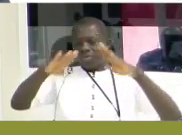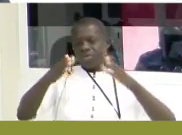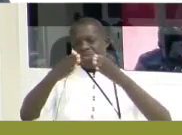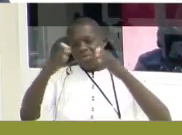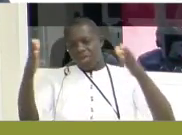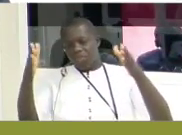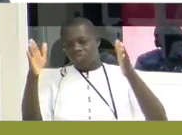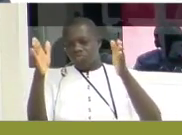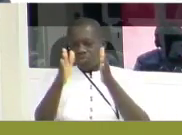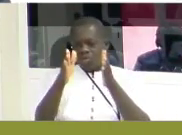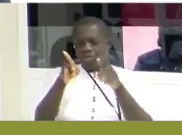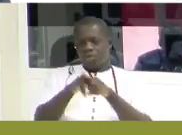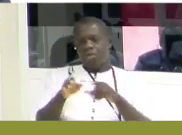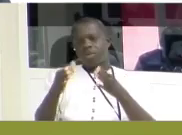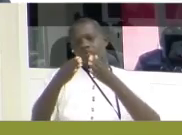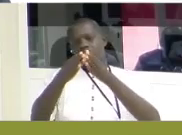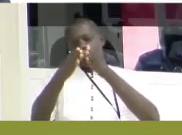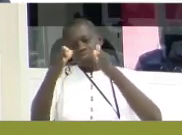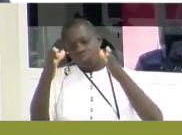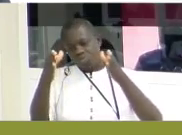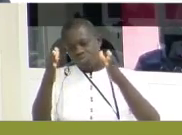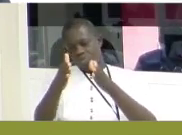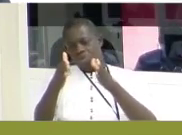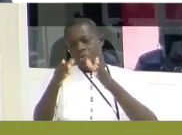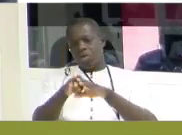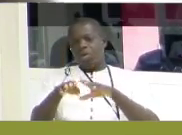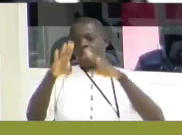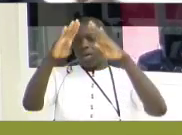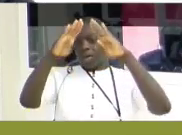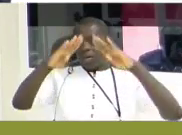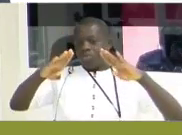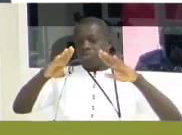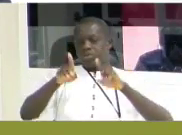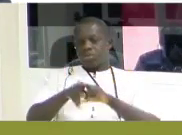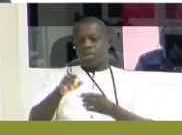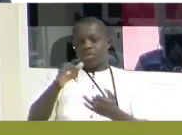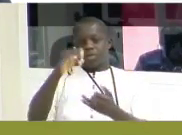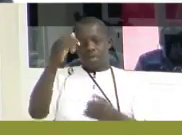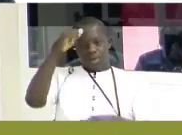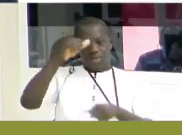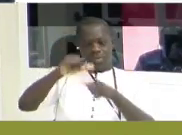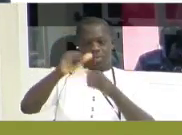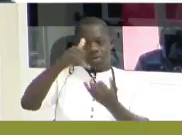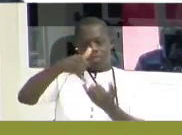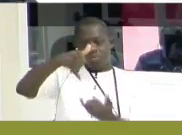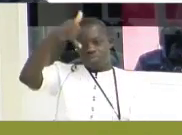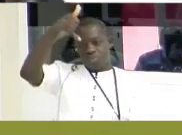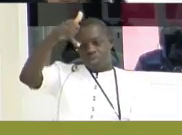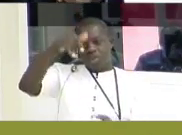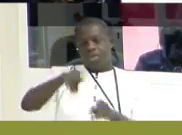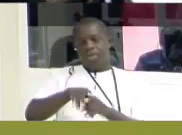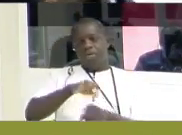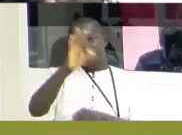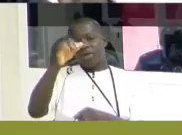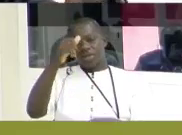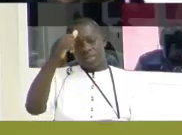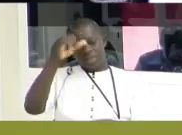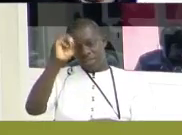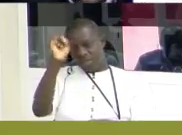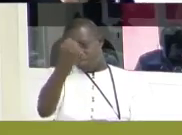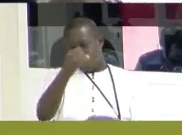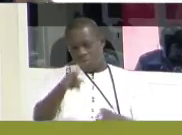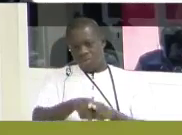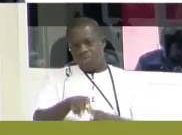one. Because I could remember the tallest, because I will come to that later, I even find it difficult to stretch my